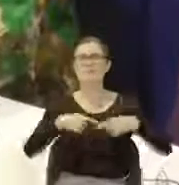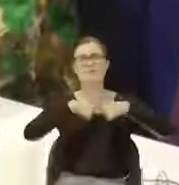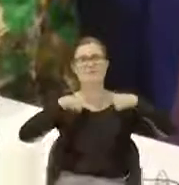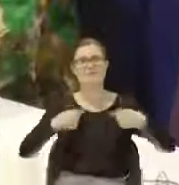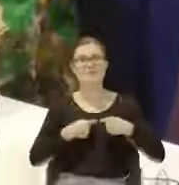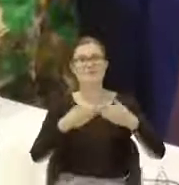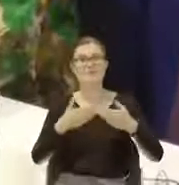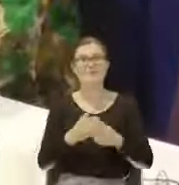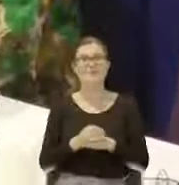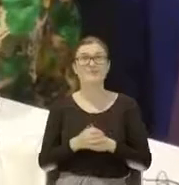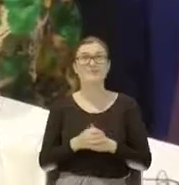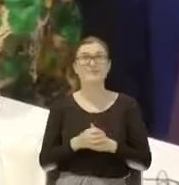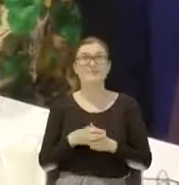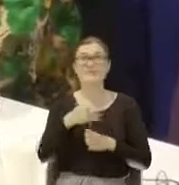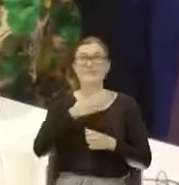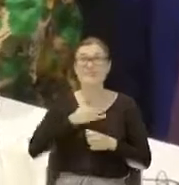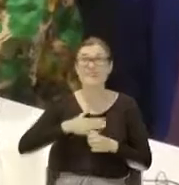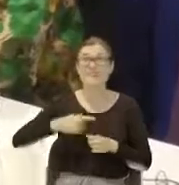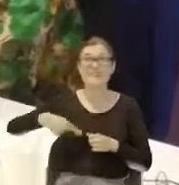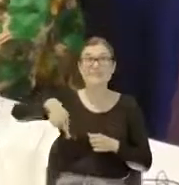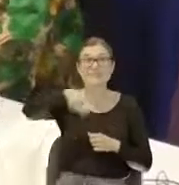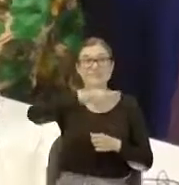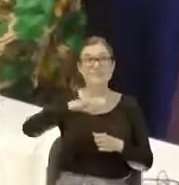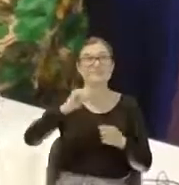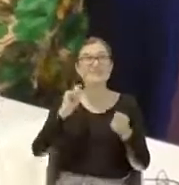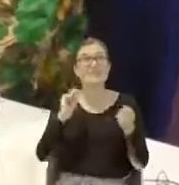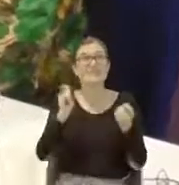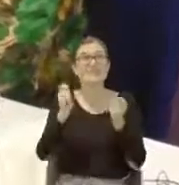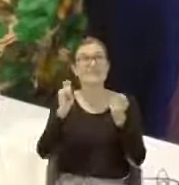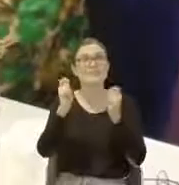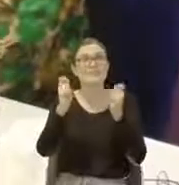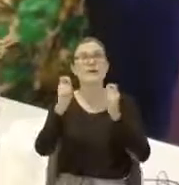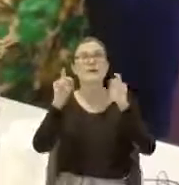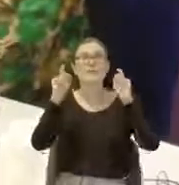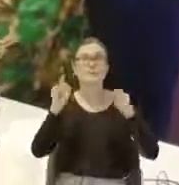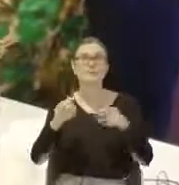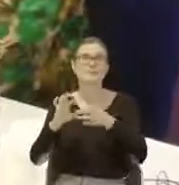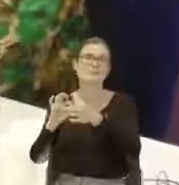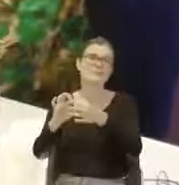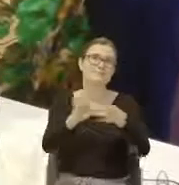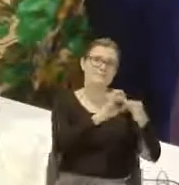a collective strategy together on driving these forward. Thanks, Emilia. Thank you.